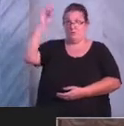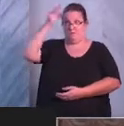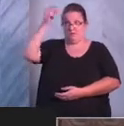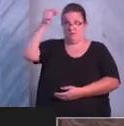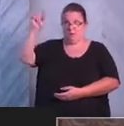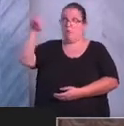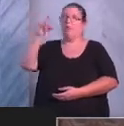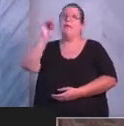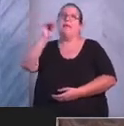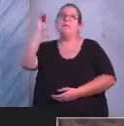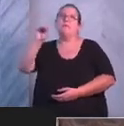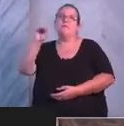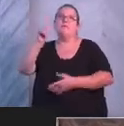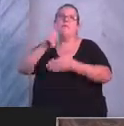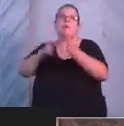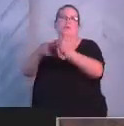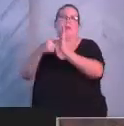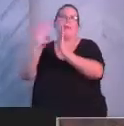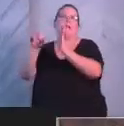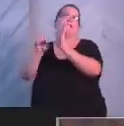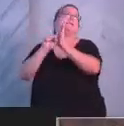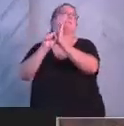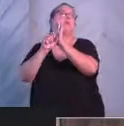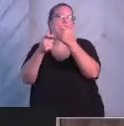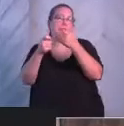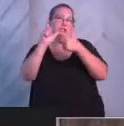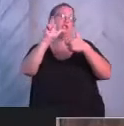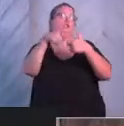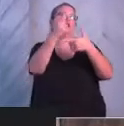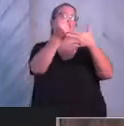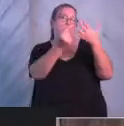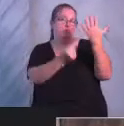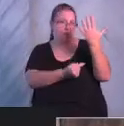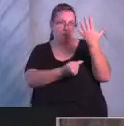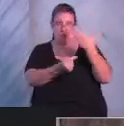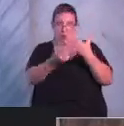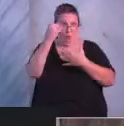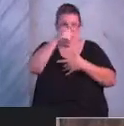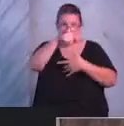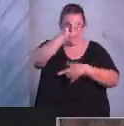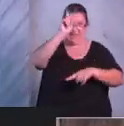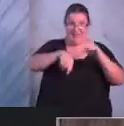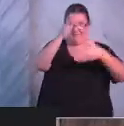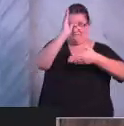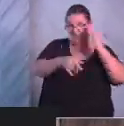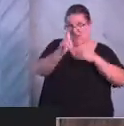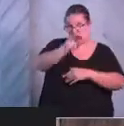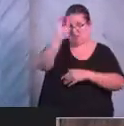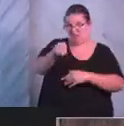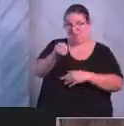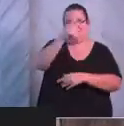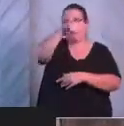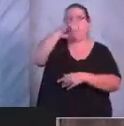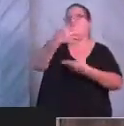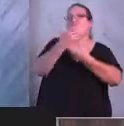to be done, which is the symbolic things that need to be done, the reason they can't do the extra 20% is because they don't have the